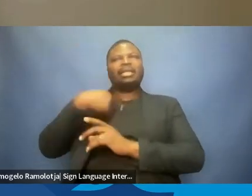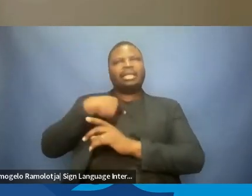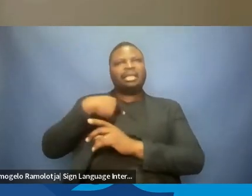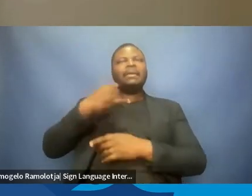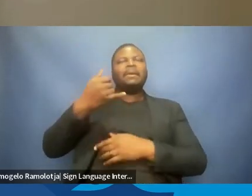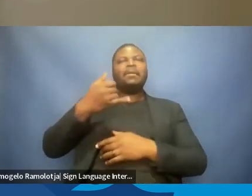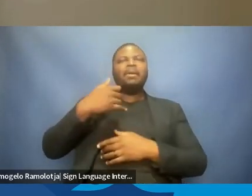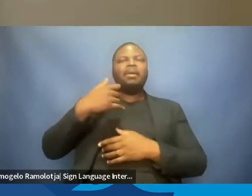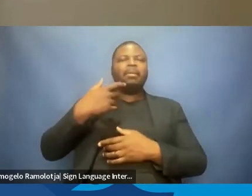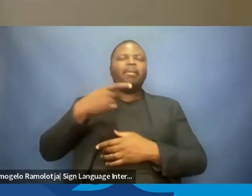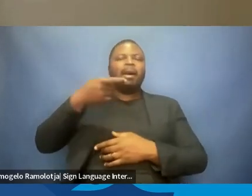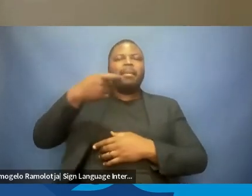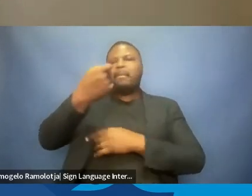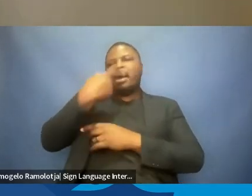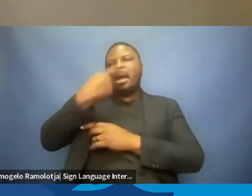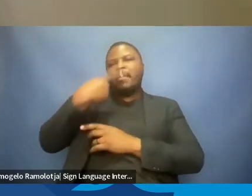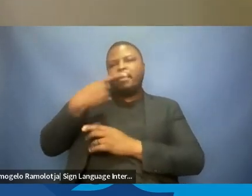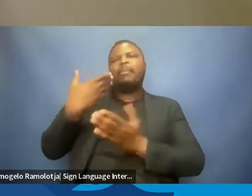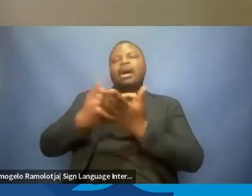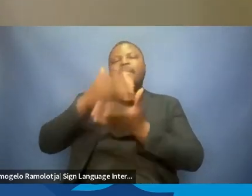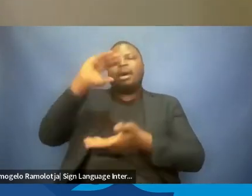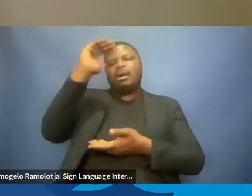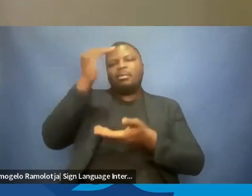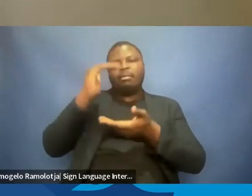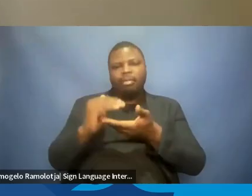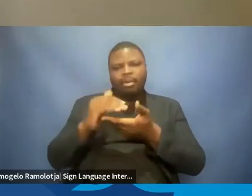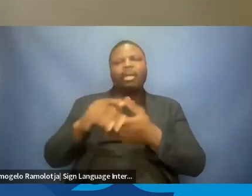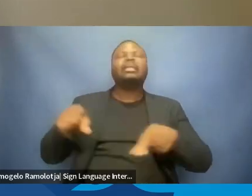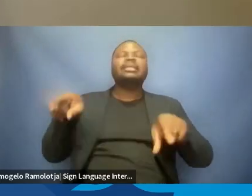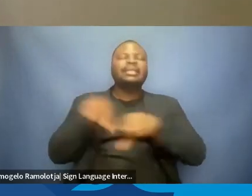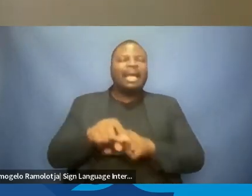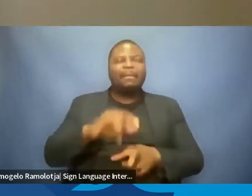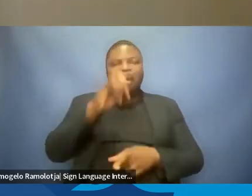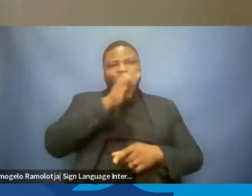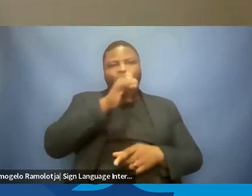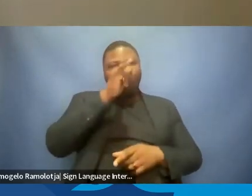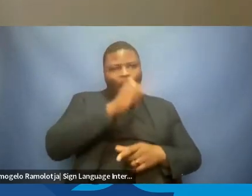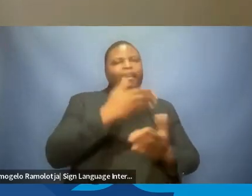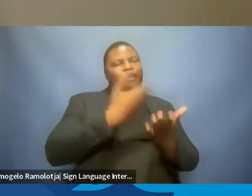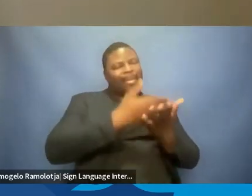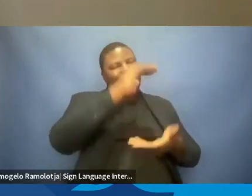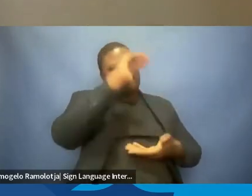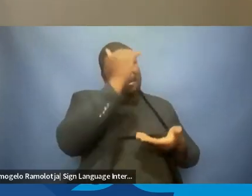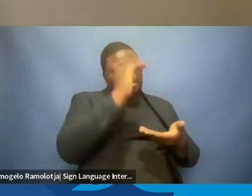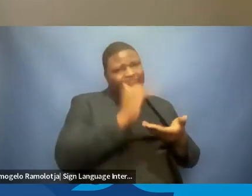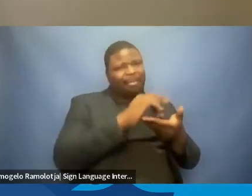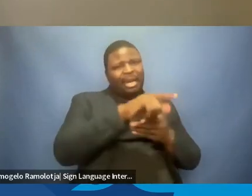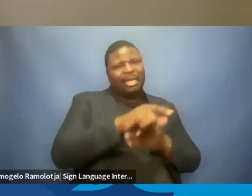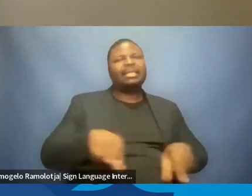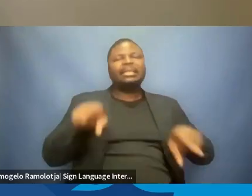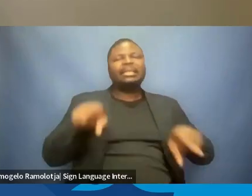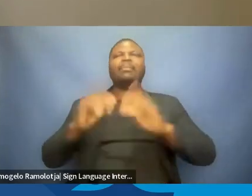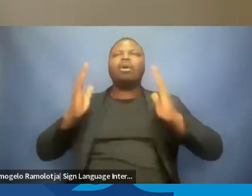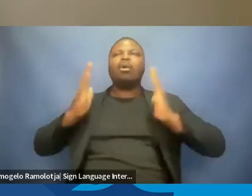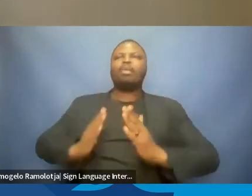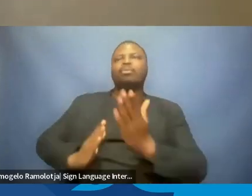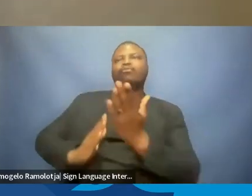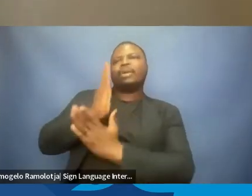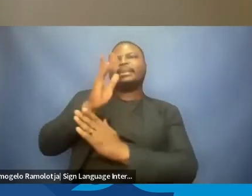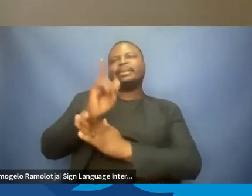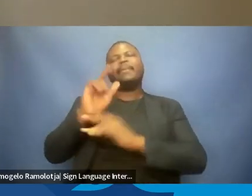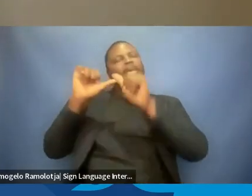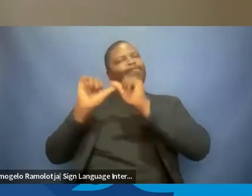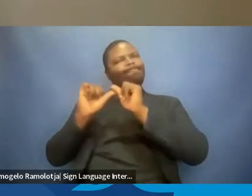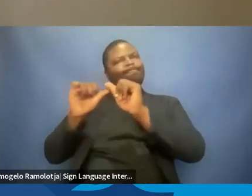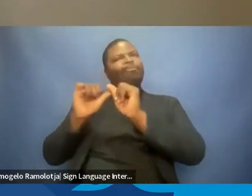overdoses, improves stability, reduces crime, upholds human rights, and is cost-effective.